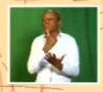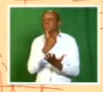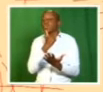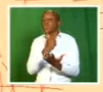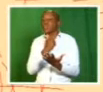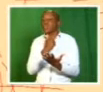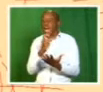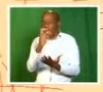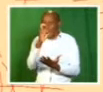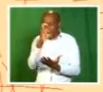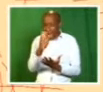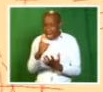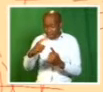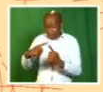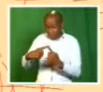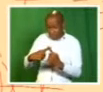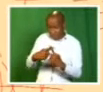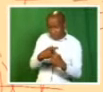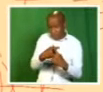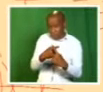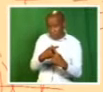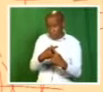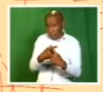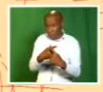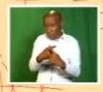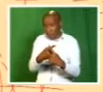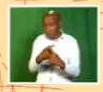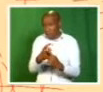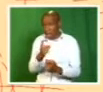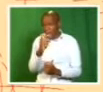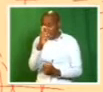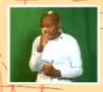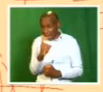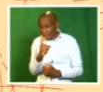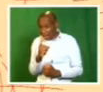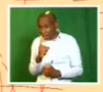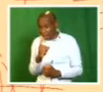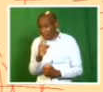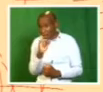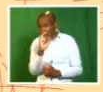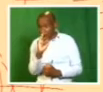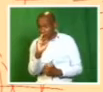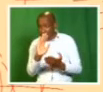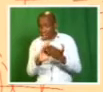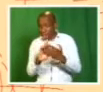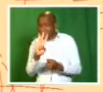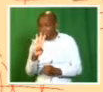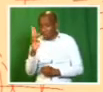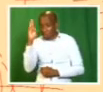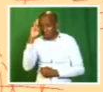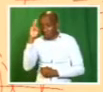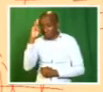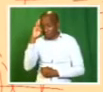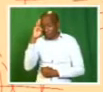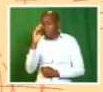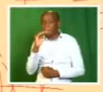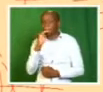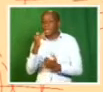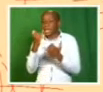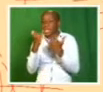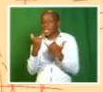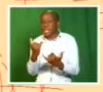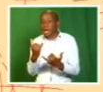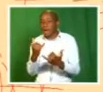this x-intercept. This x-intercept, we say it's 1 and 4. So we just find the